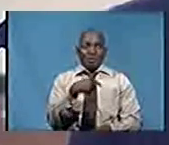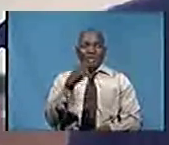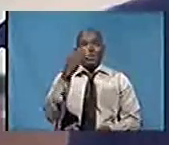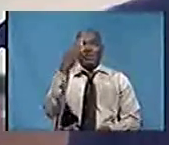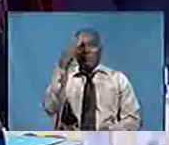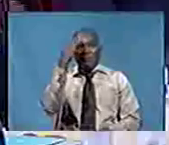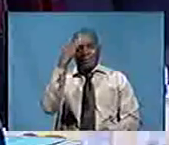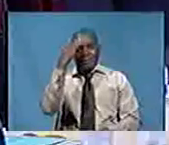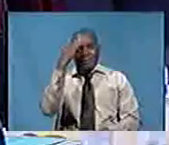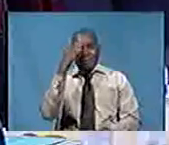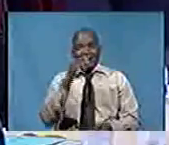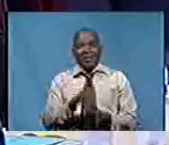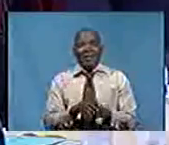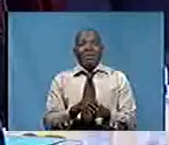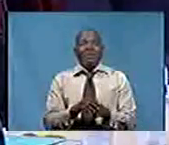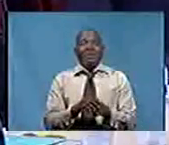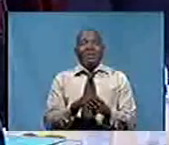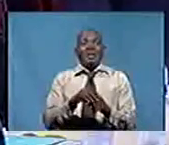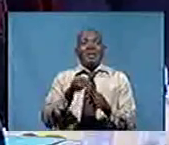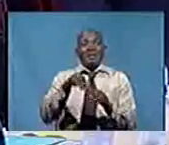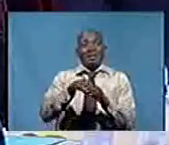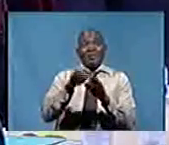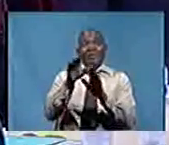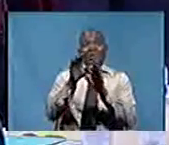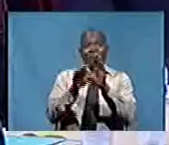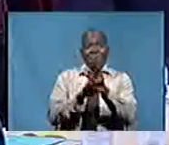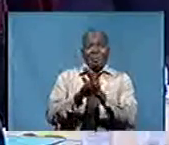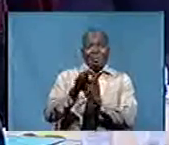of the provisions of Article 1912,